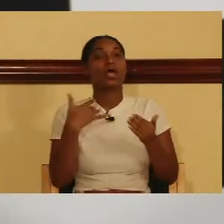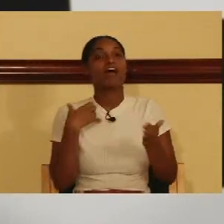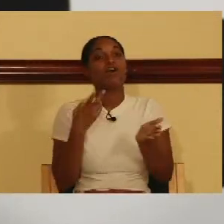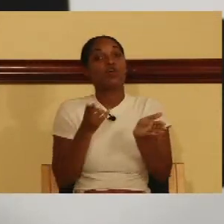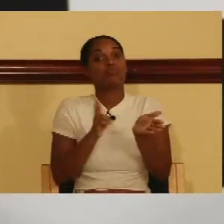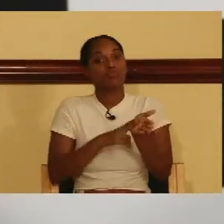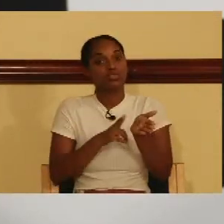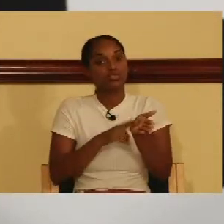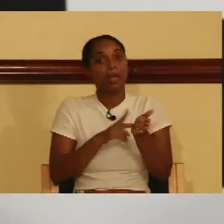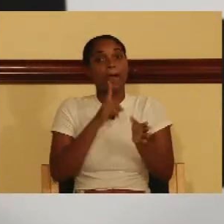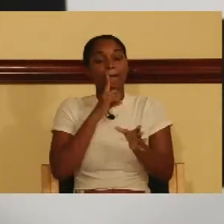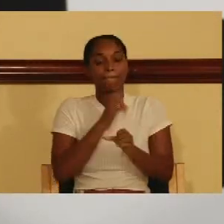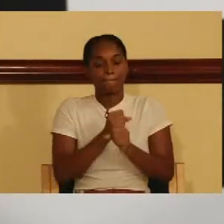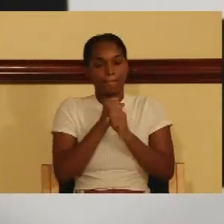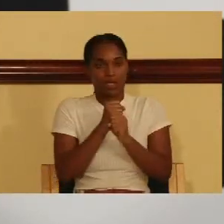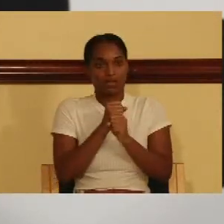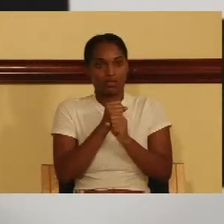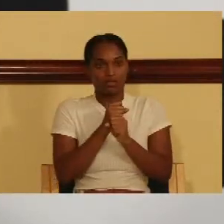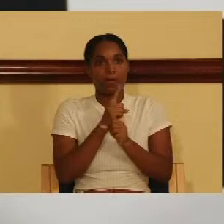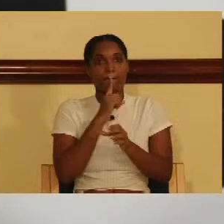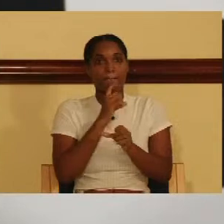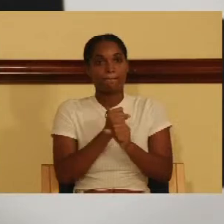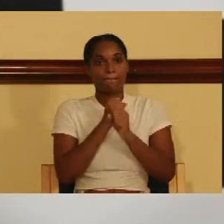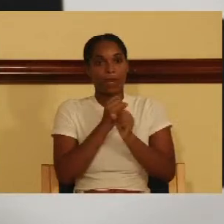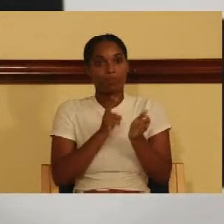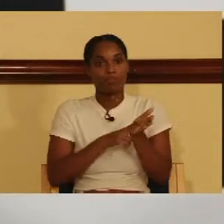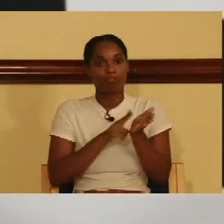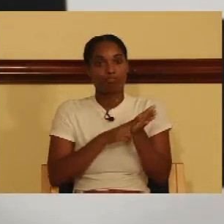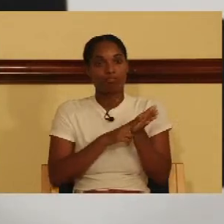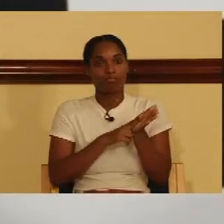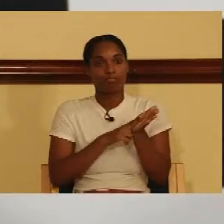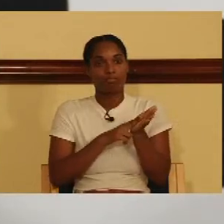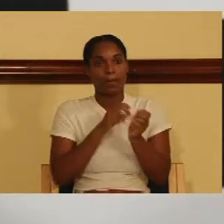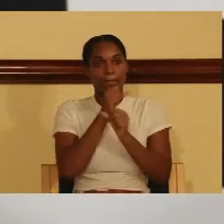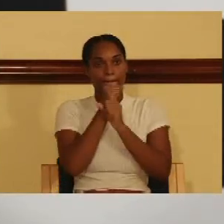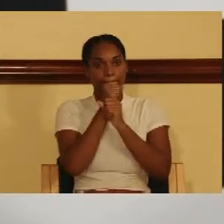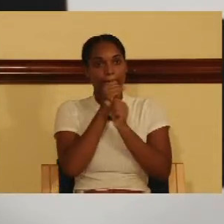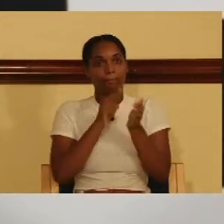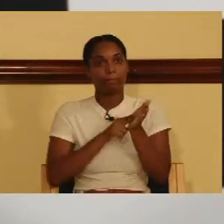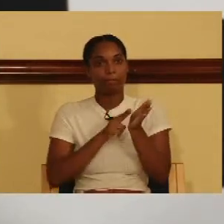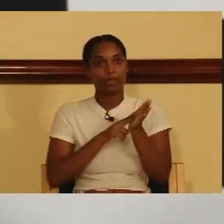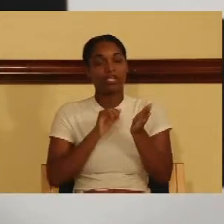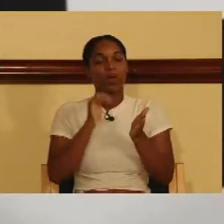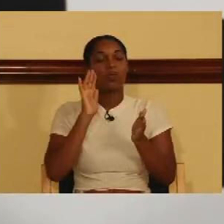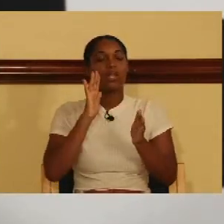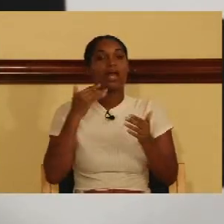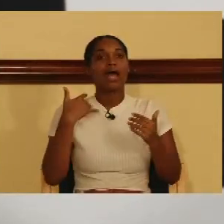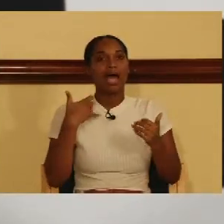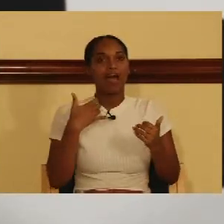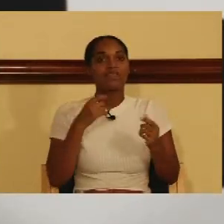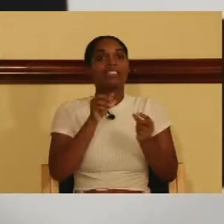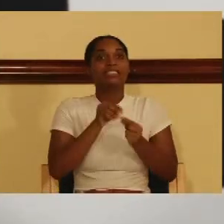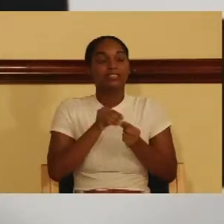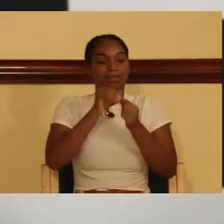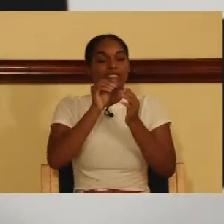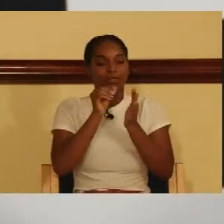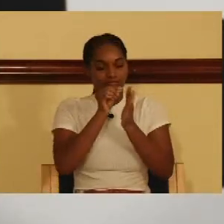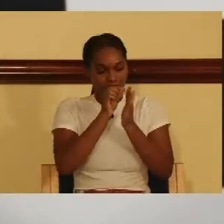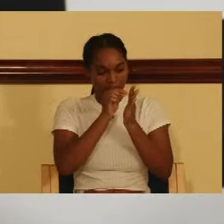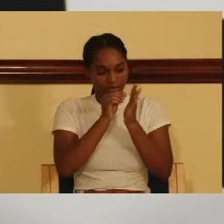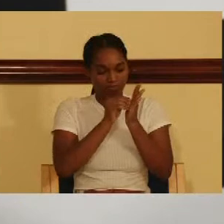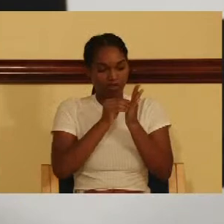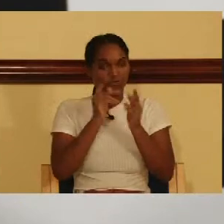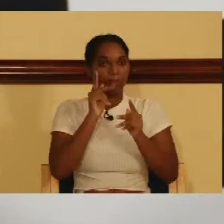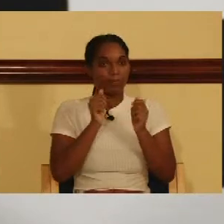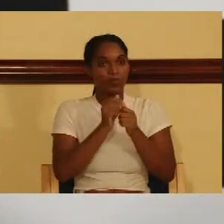and foremost, I need to say a confidential register that will have the particulars of persons with disabilities.